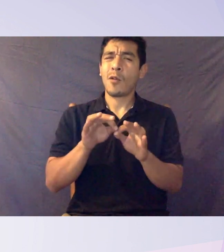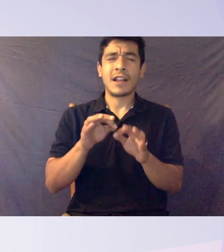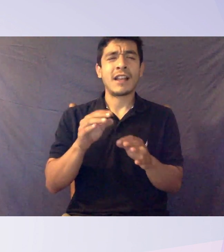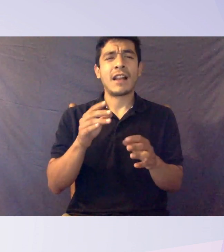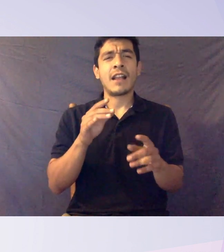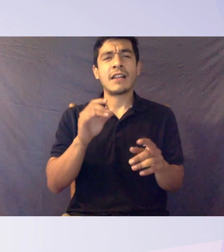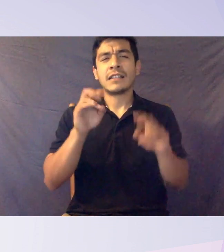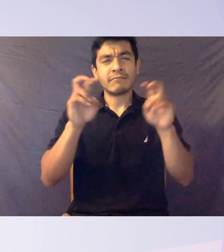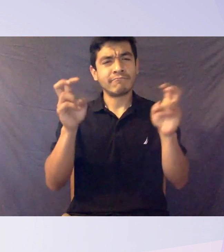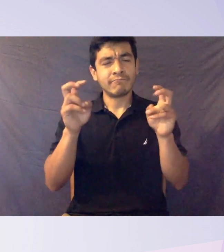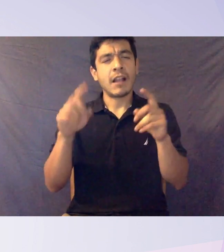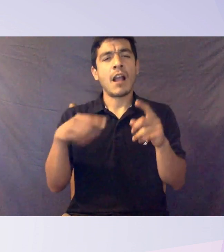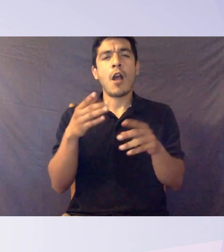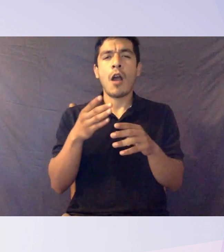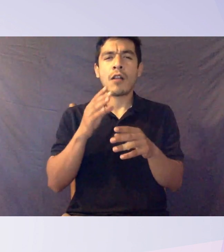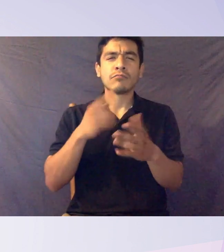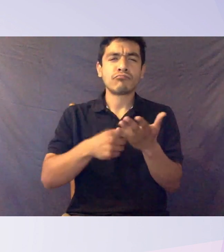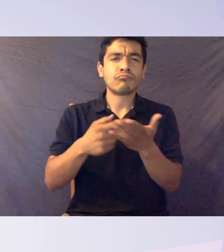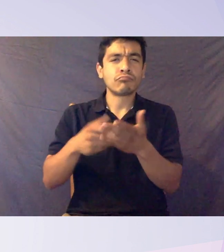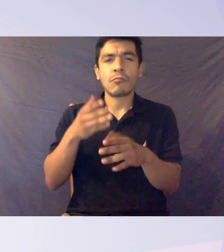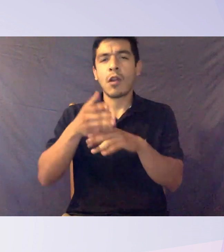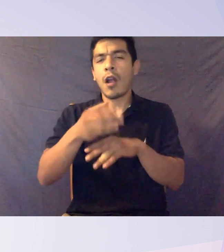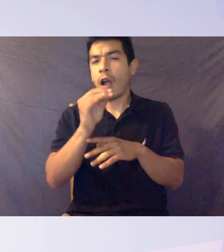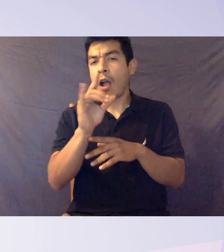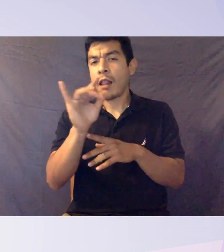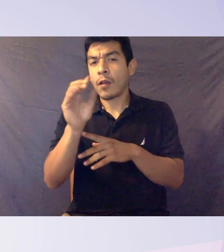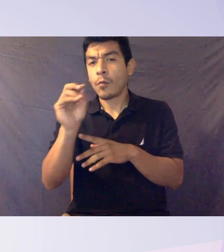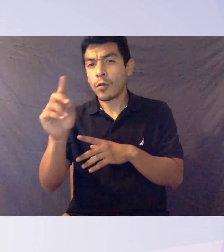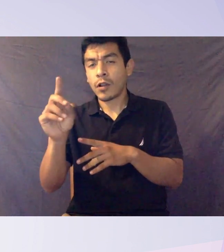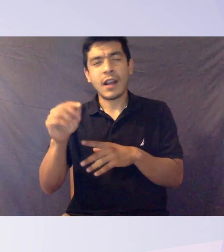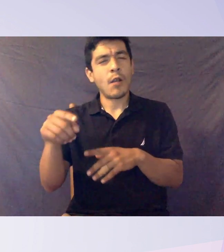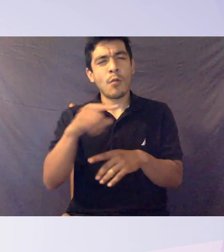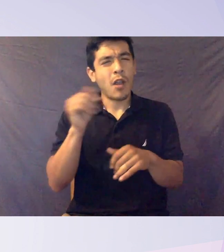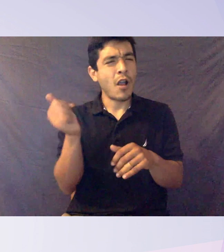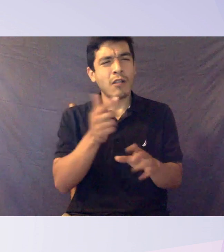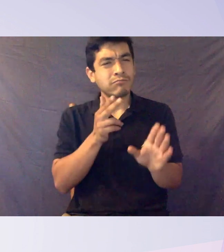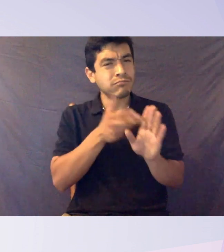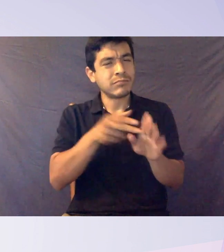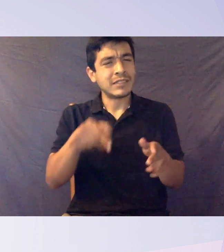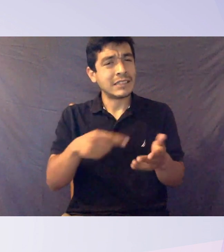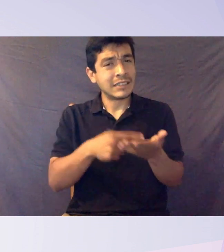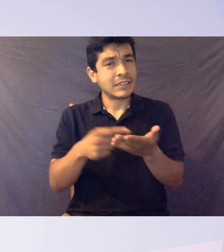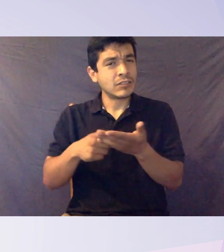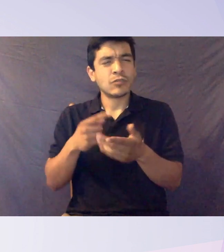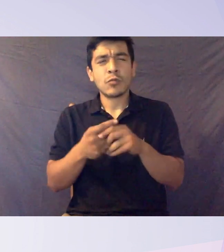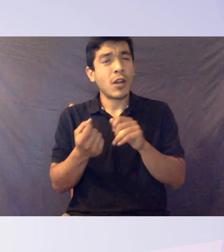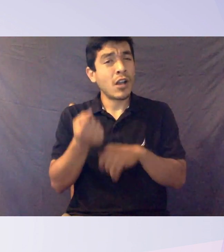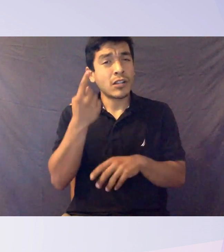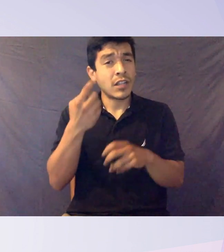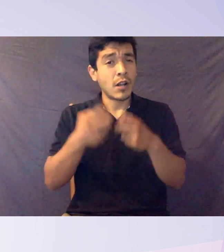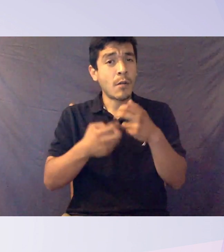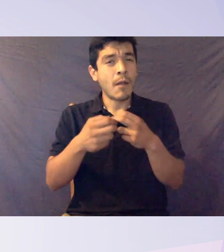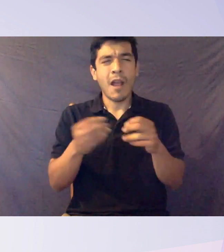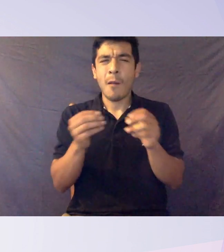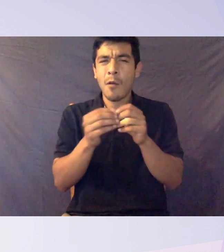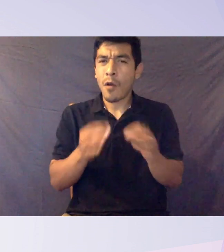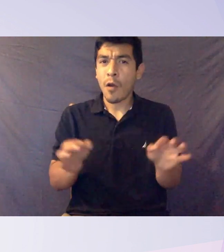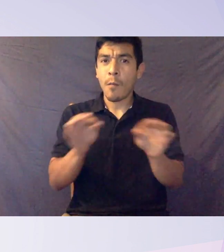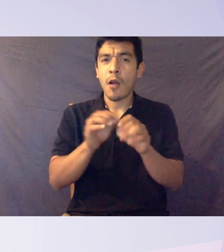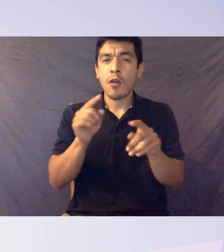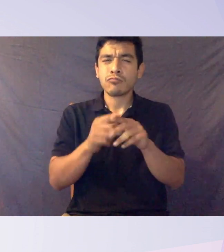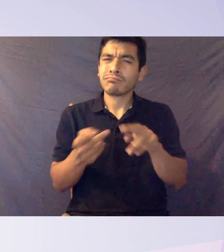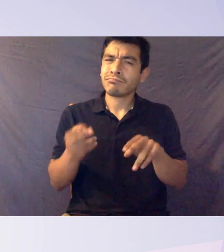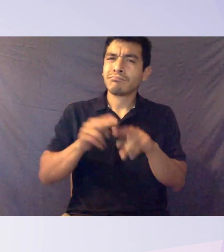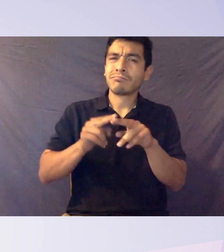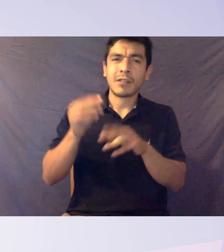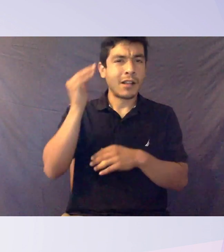all participate in these discussions to understand the problem and, more importantly, to raise awareness for the actions and the